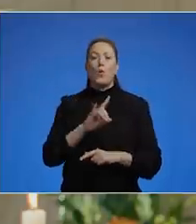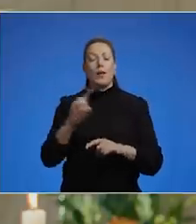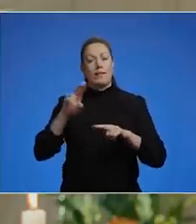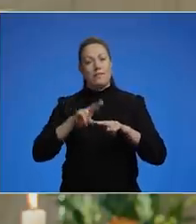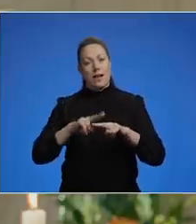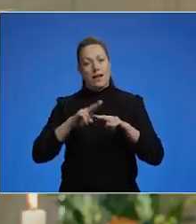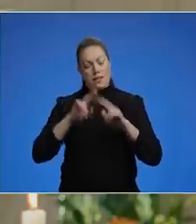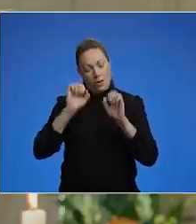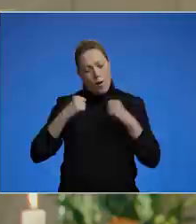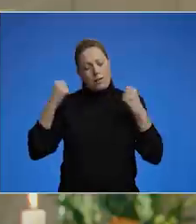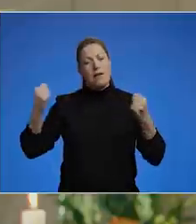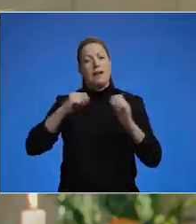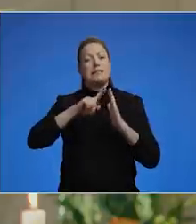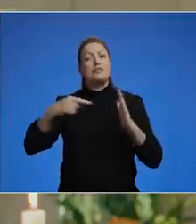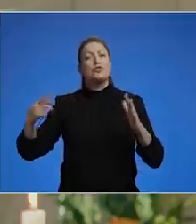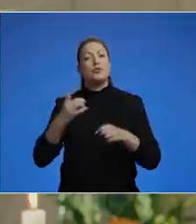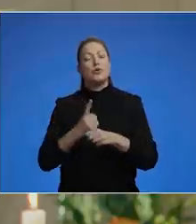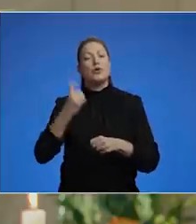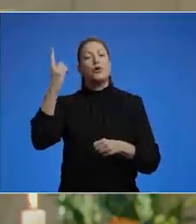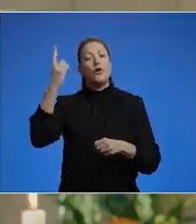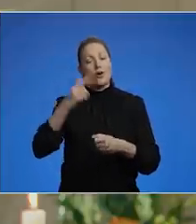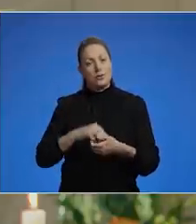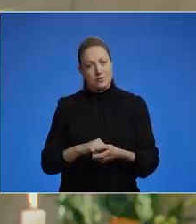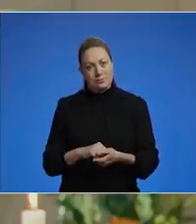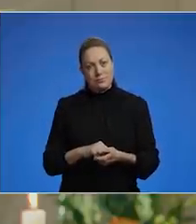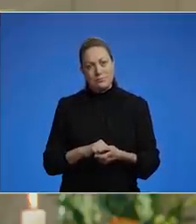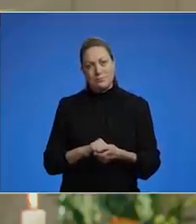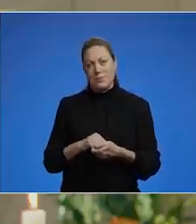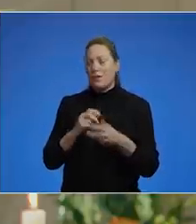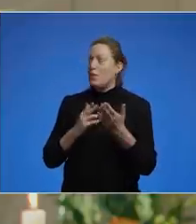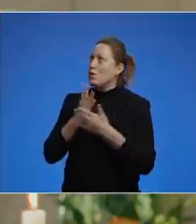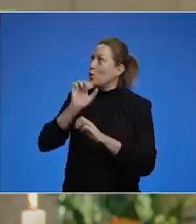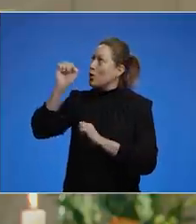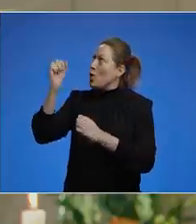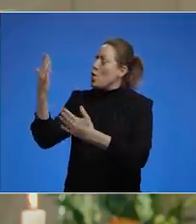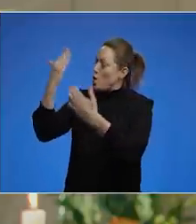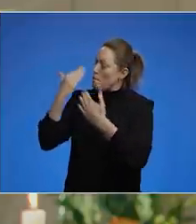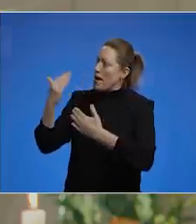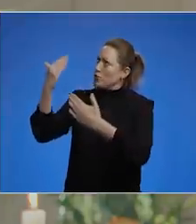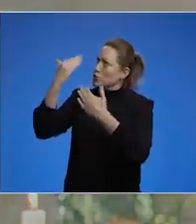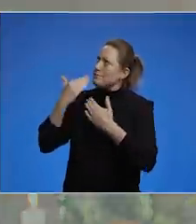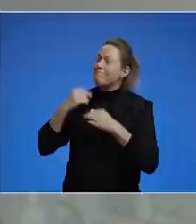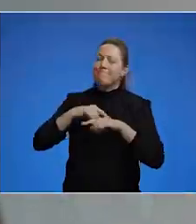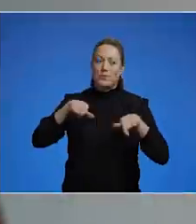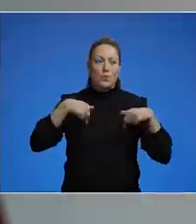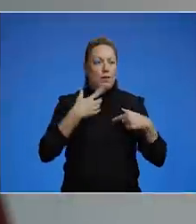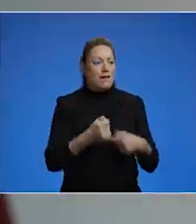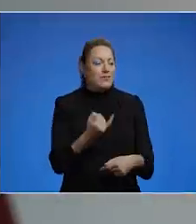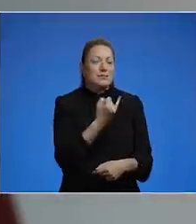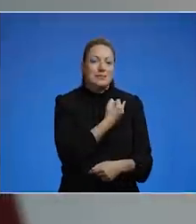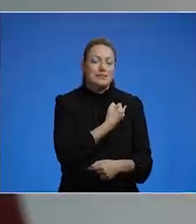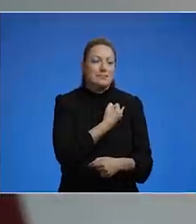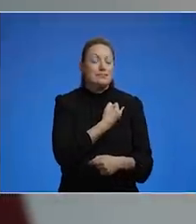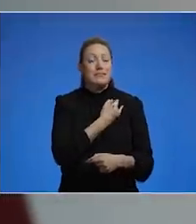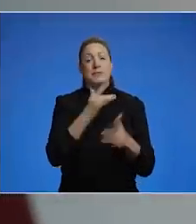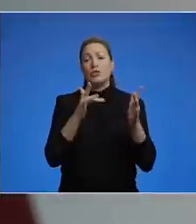Holy Father, Almighty and Eternal God. For out of compassion for the waywardness that is ours, he humbled